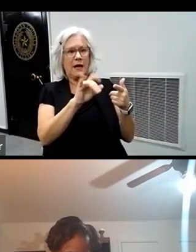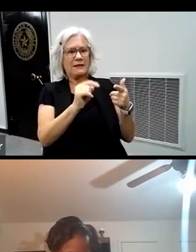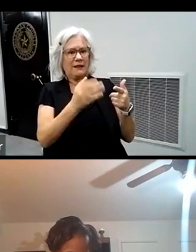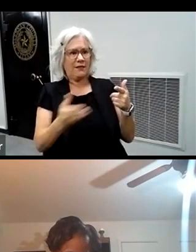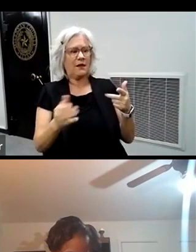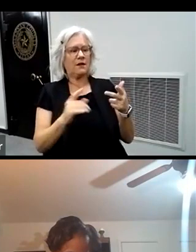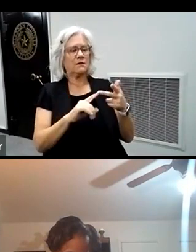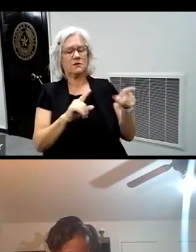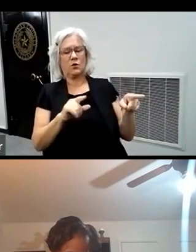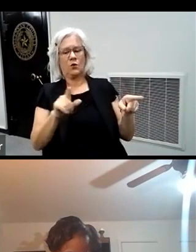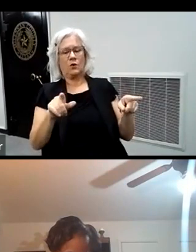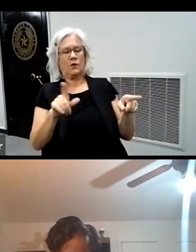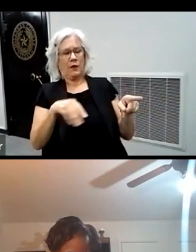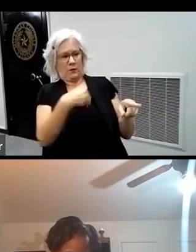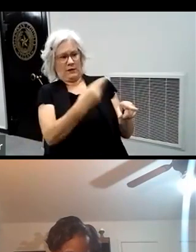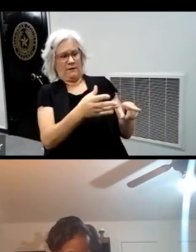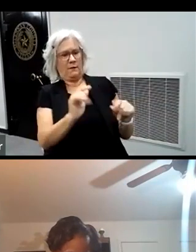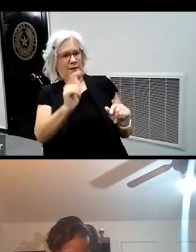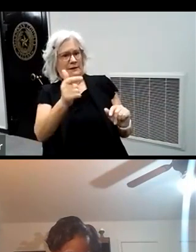repurposed phone,